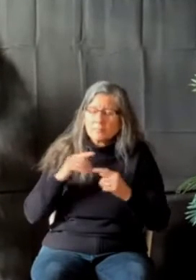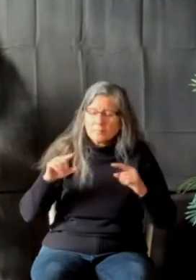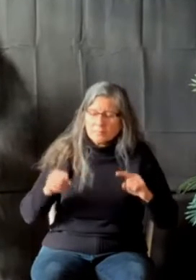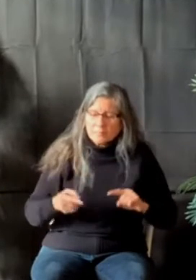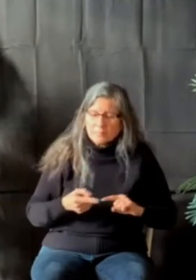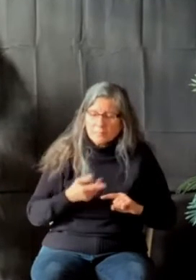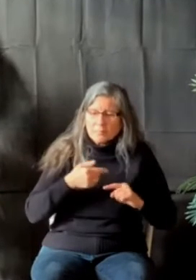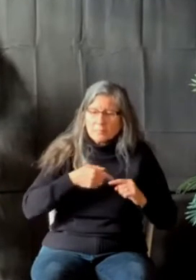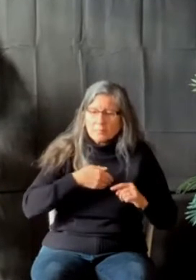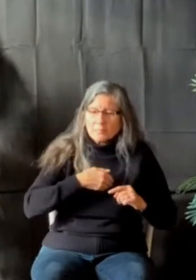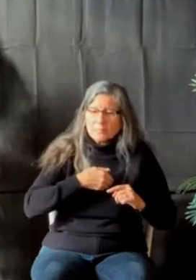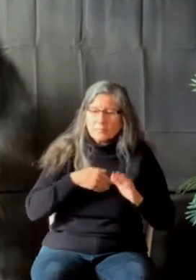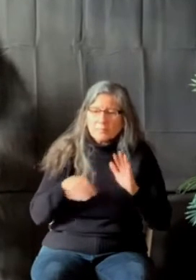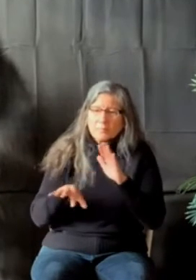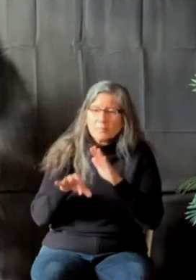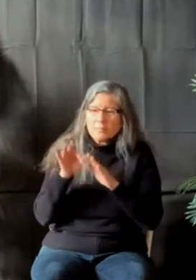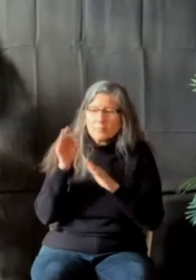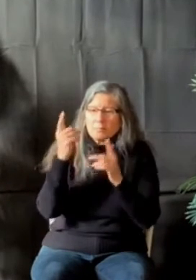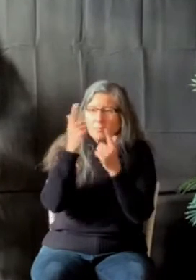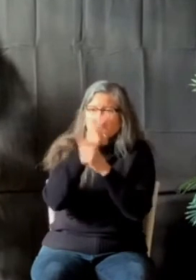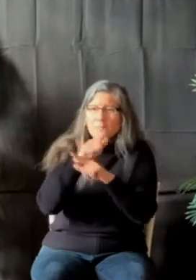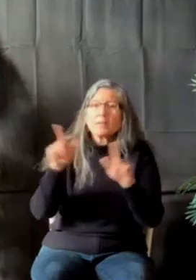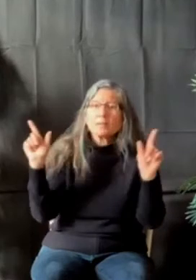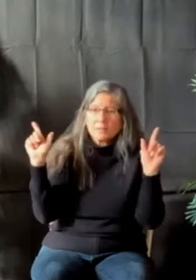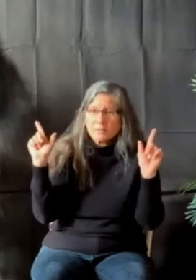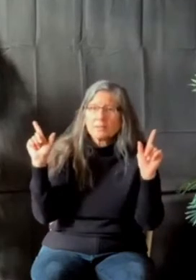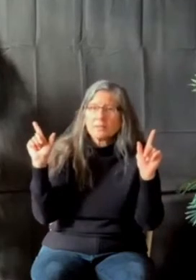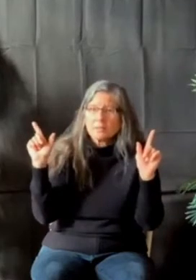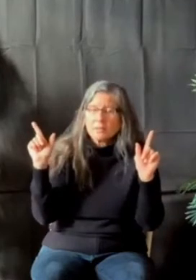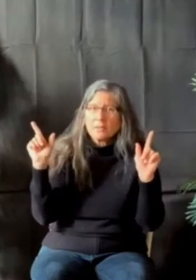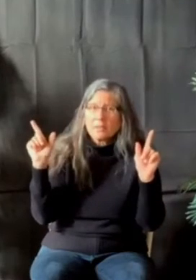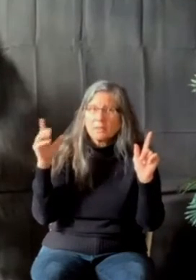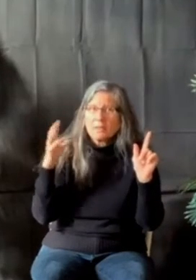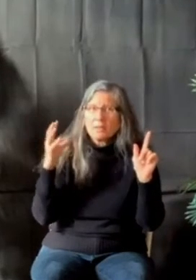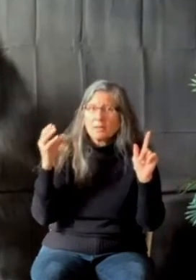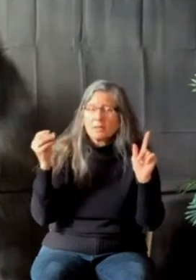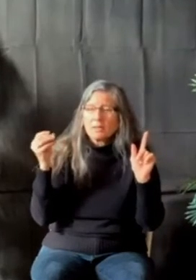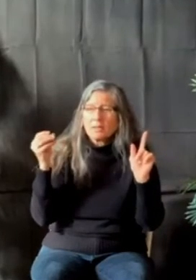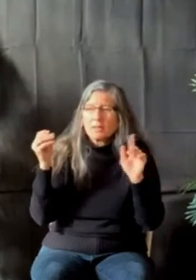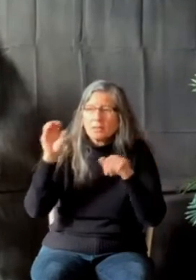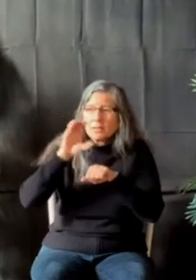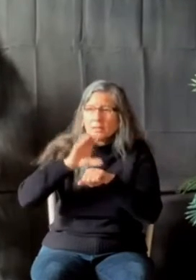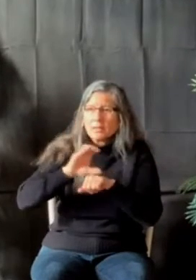burdened soul found liberty at